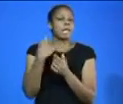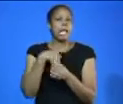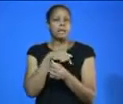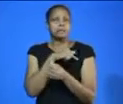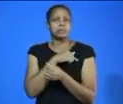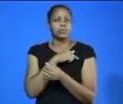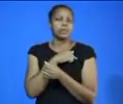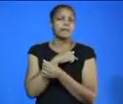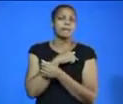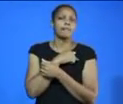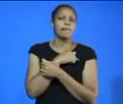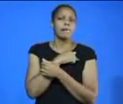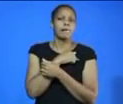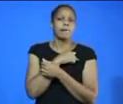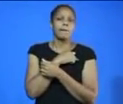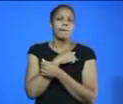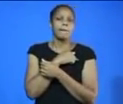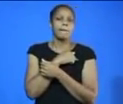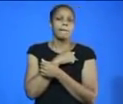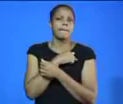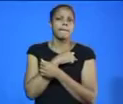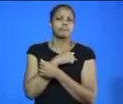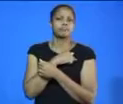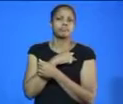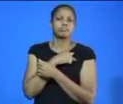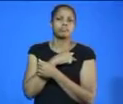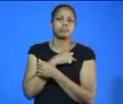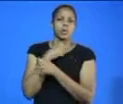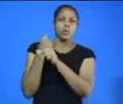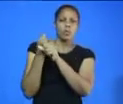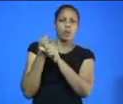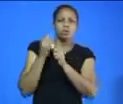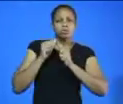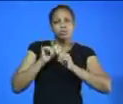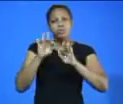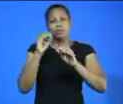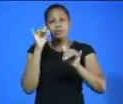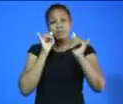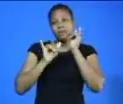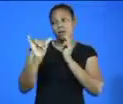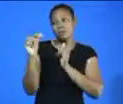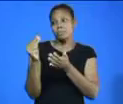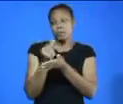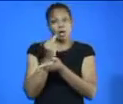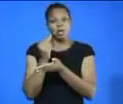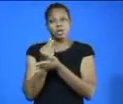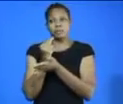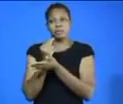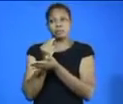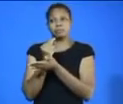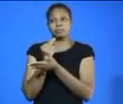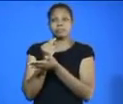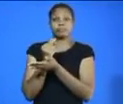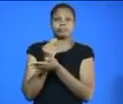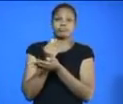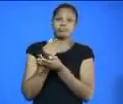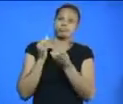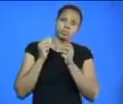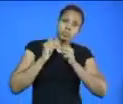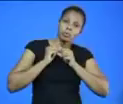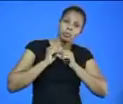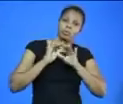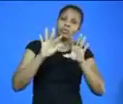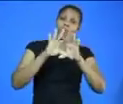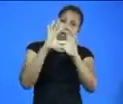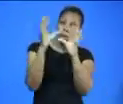seek to spread the everlasting gospel in Lapan life across the length and breadth of the